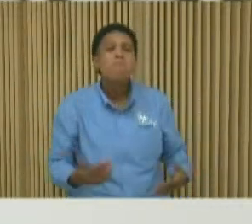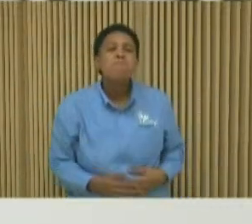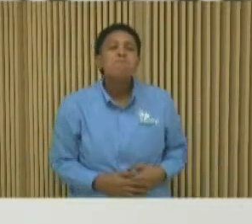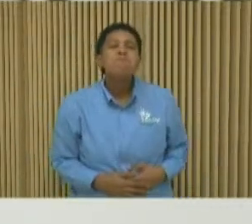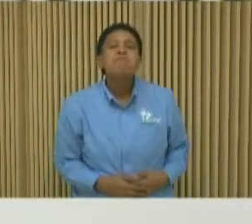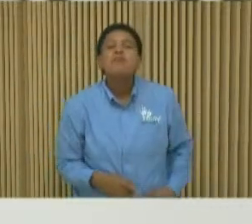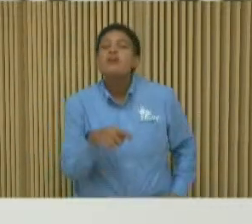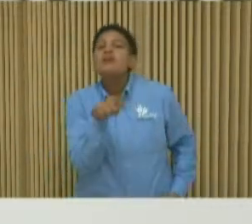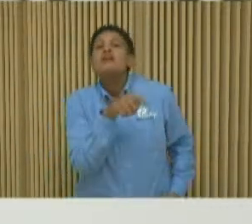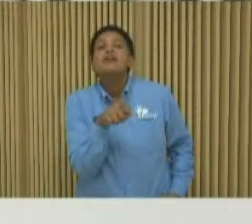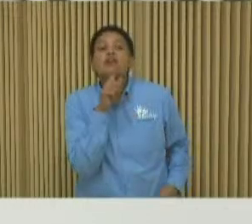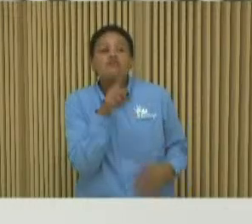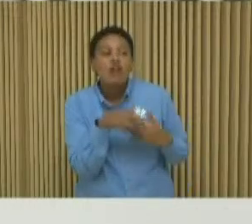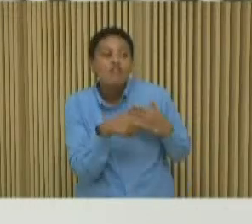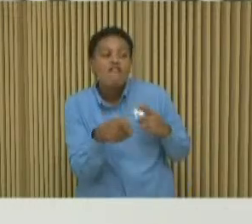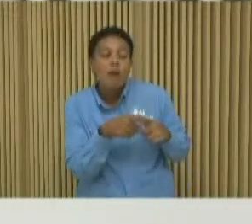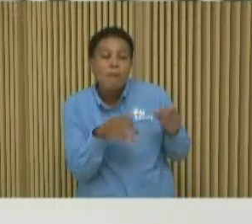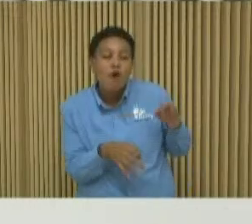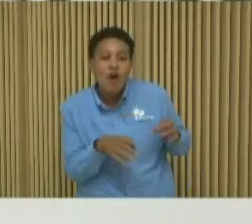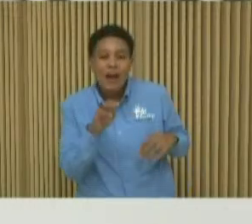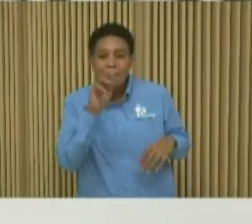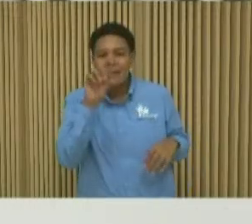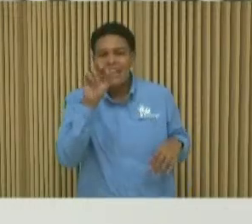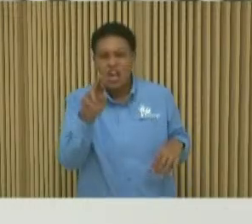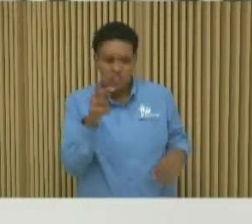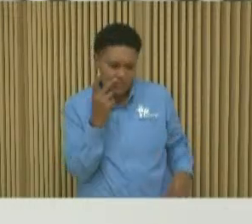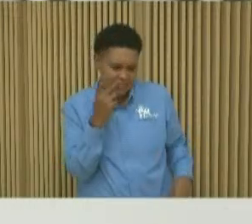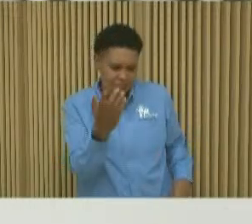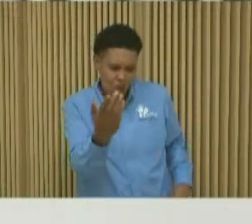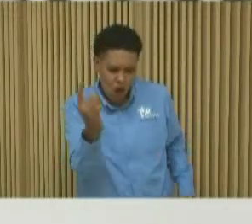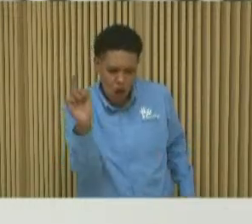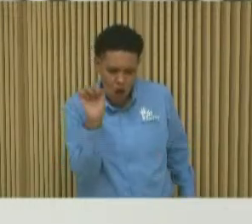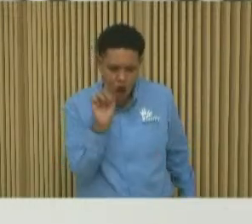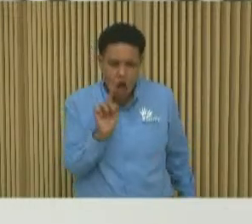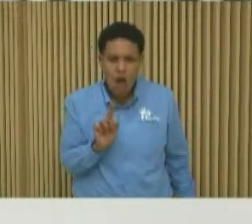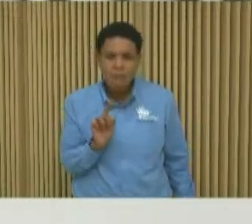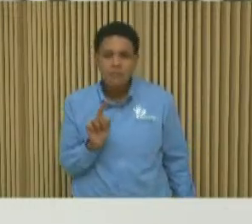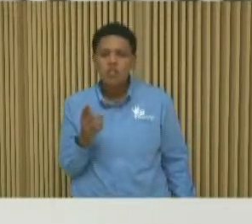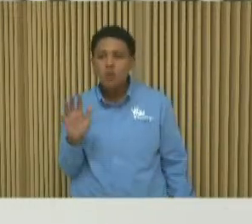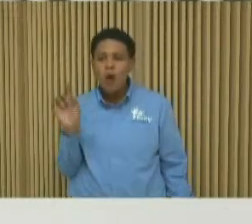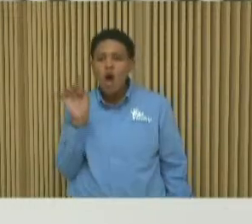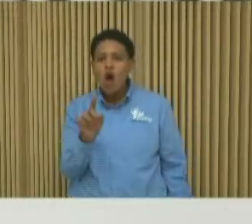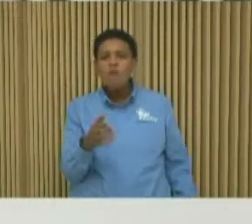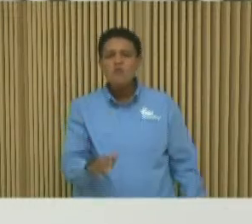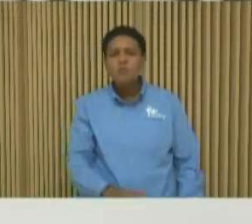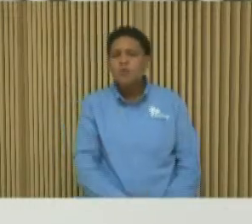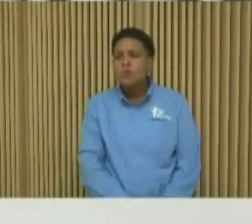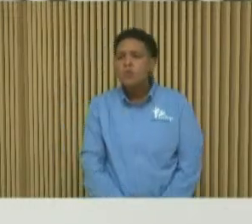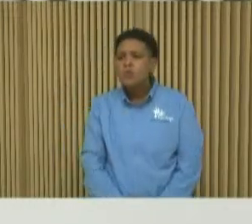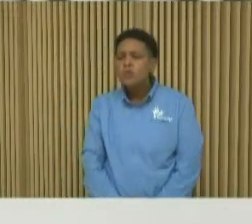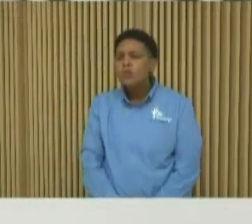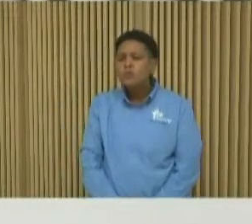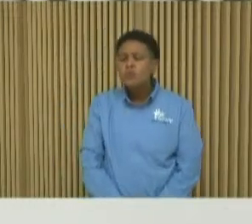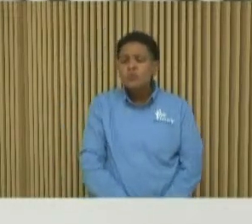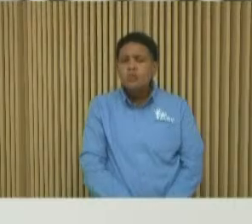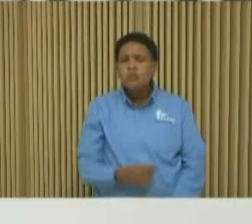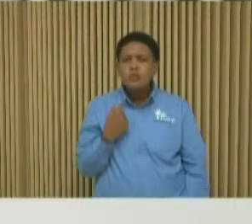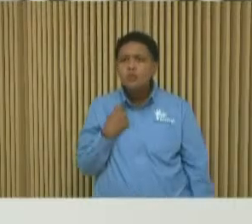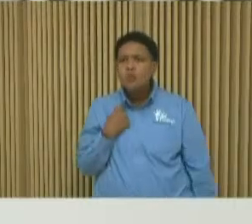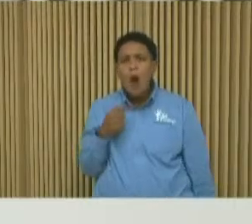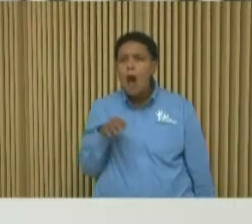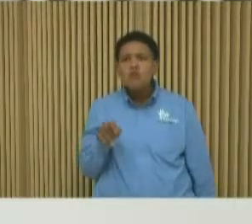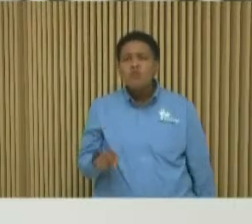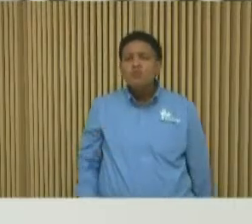are referred from the court. As a mediator, you see them come in. They don't even want to come into the room.